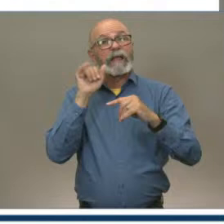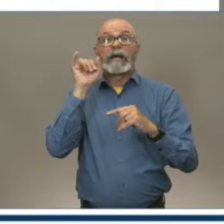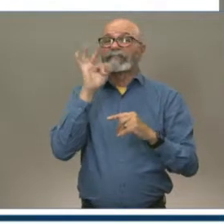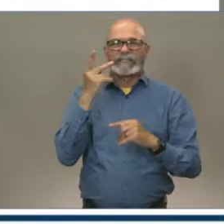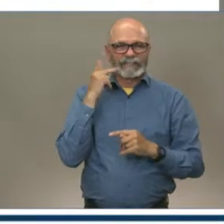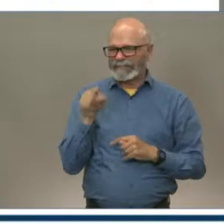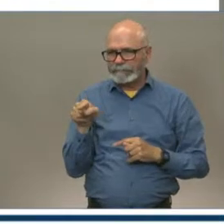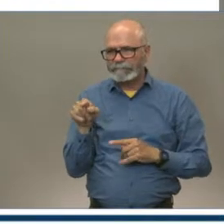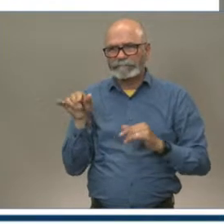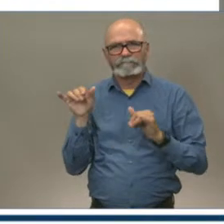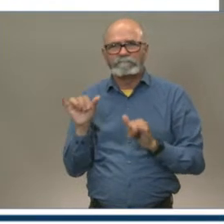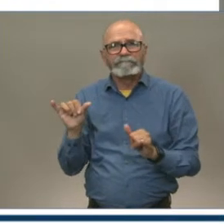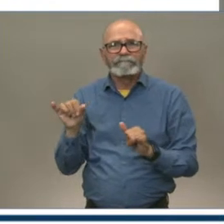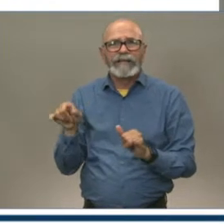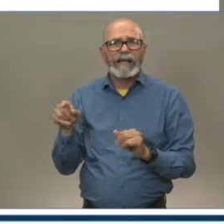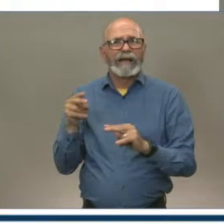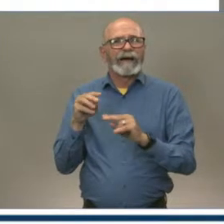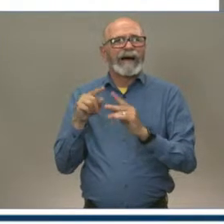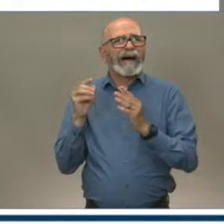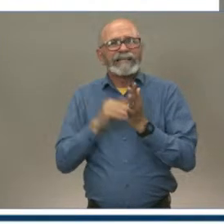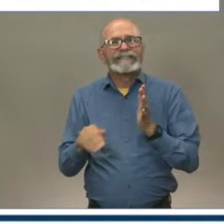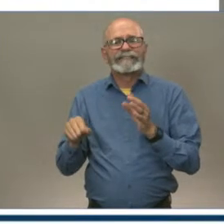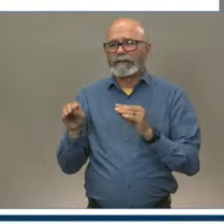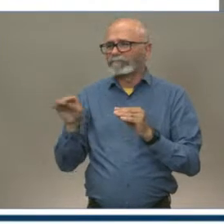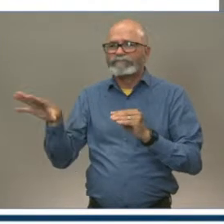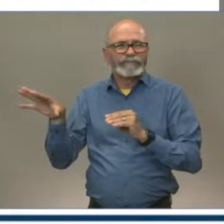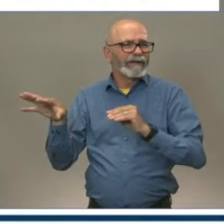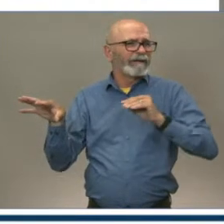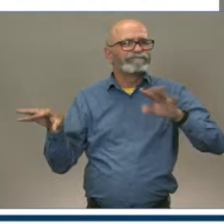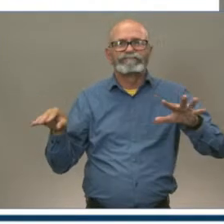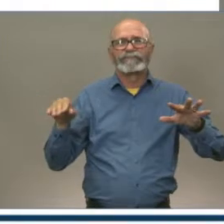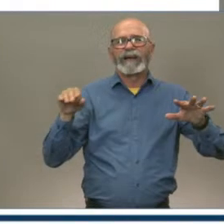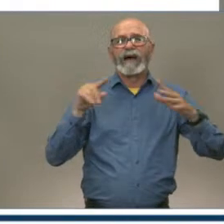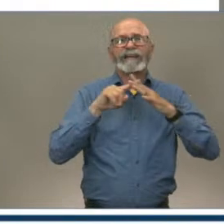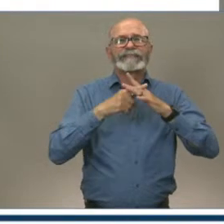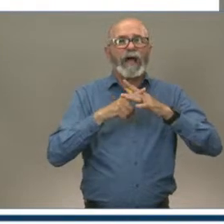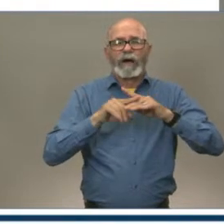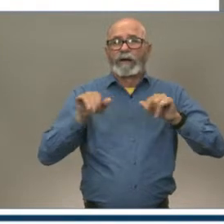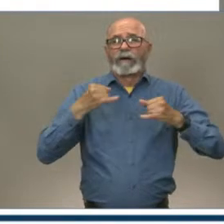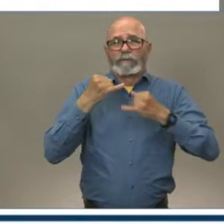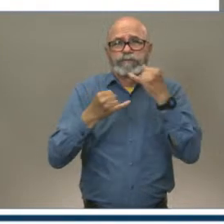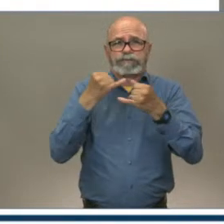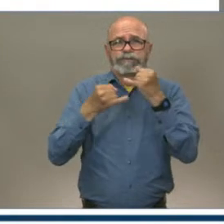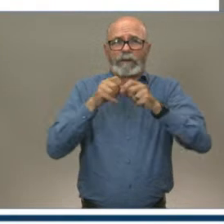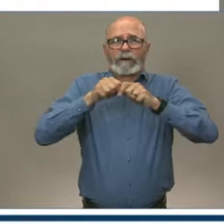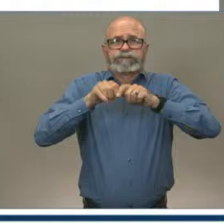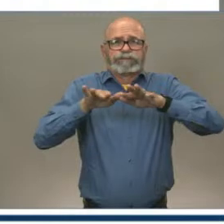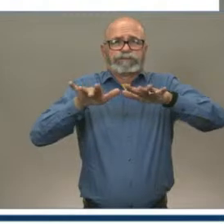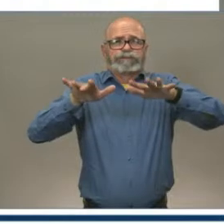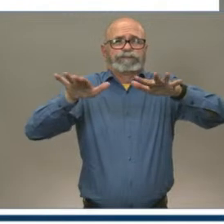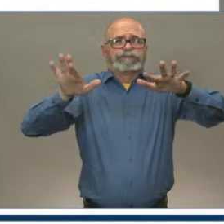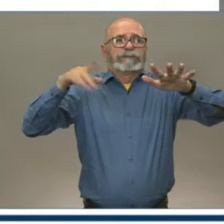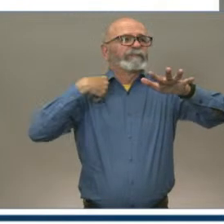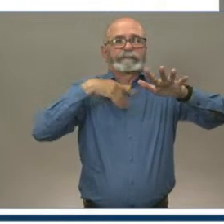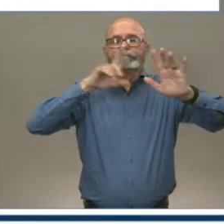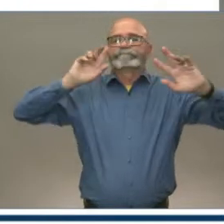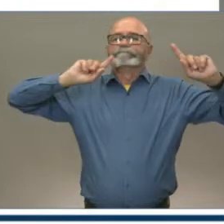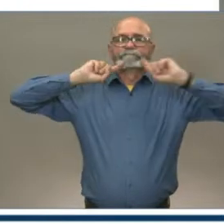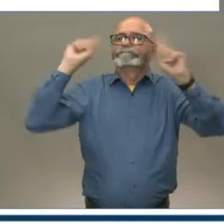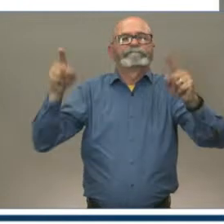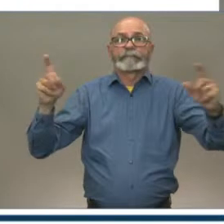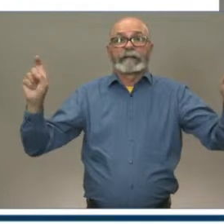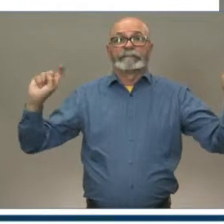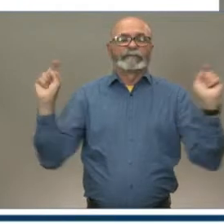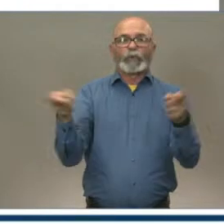the troubling trends of things spreading outwards, and we're getting out in front of that by announcing today, and what more details to